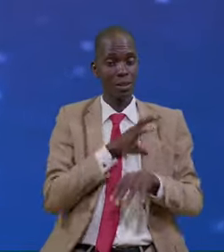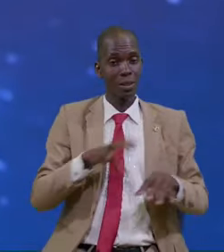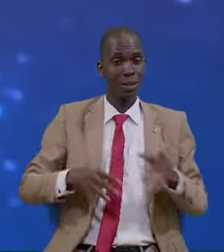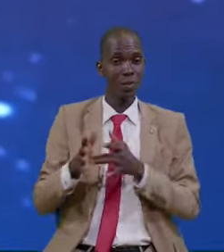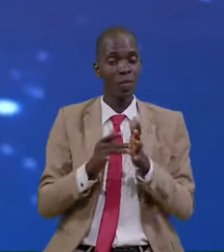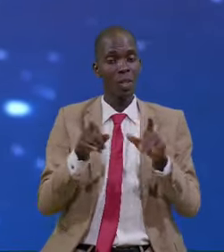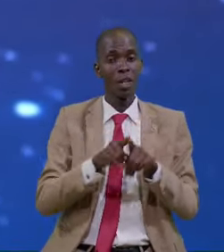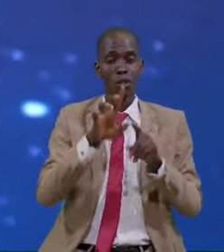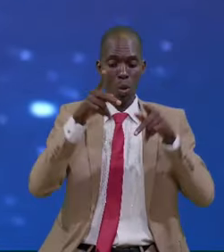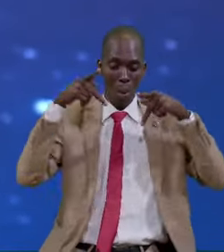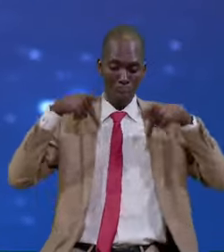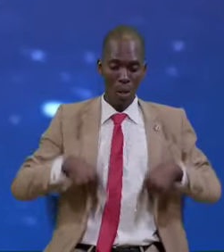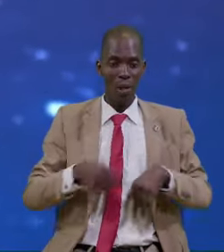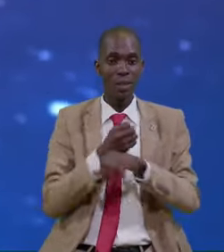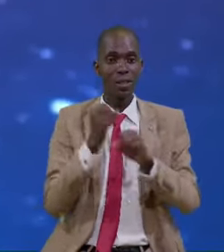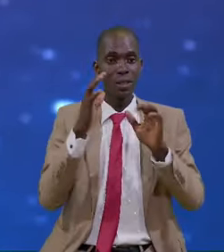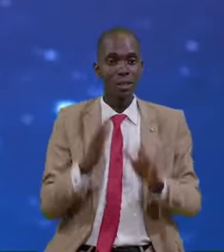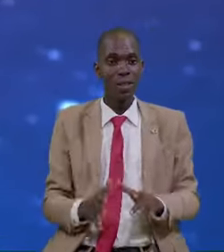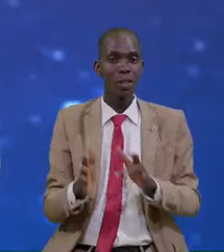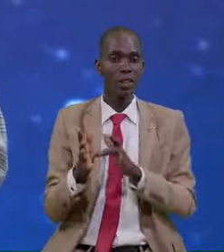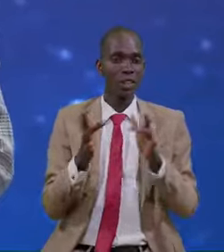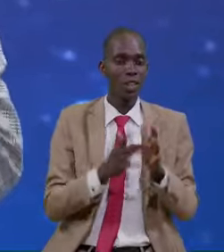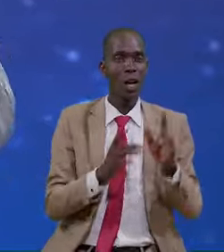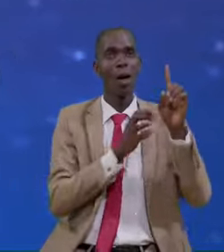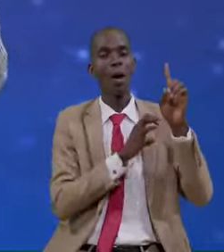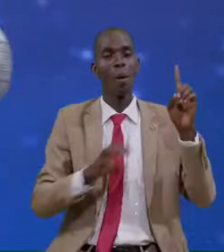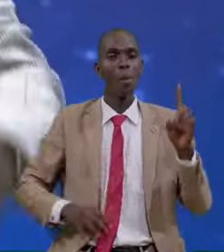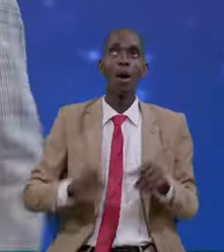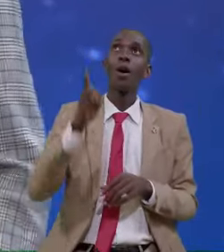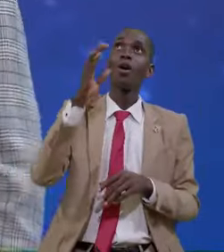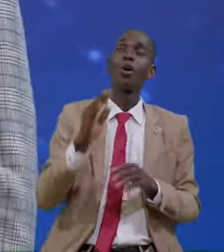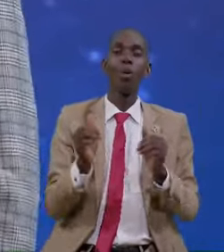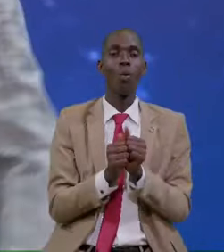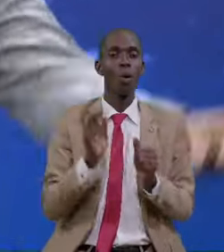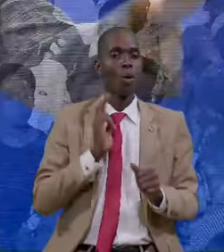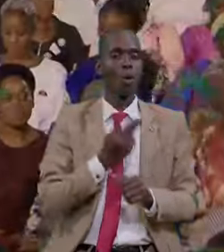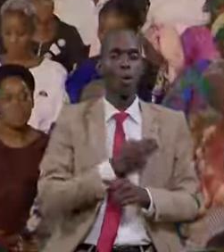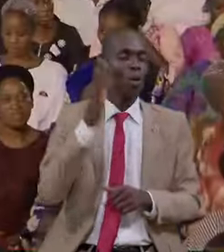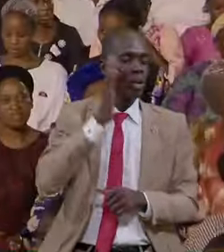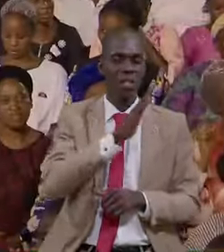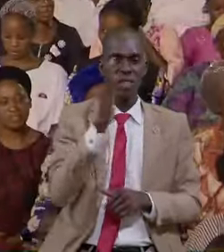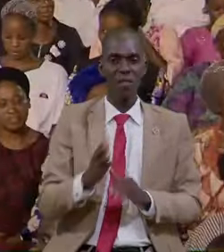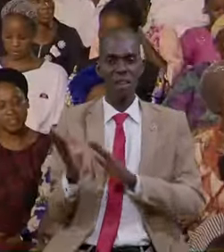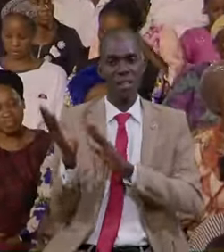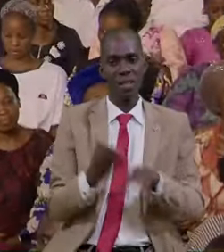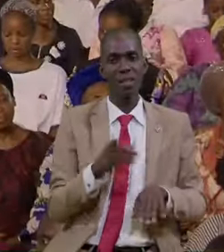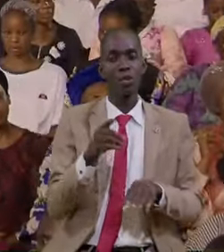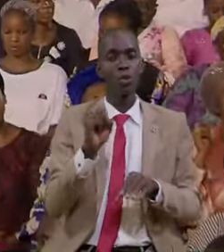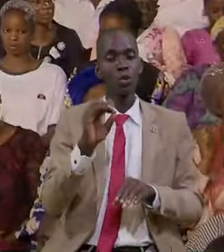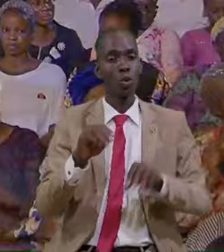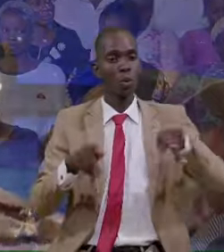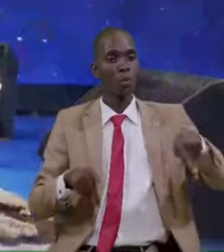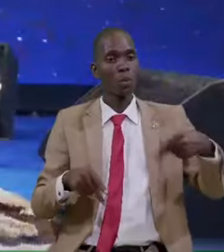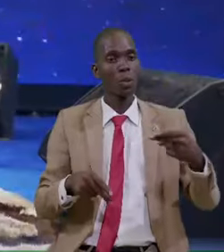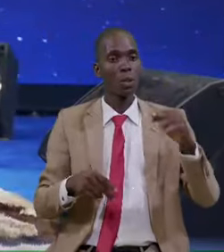Savior, Jesus Emmanuel, God with us, he will never leave you. And so Philip went down to